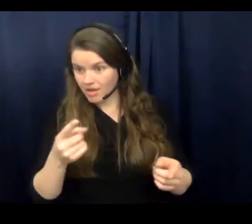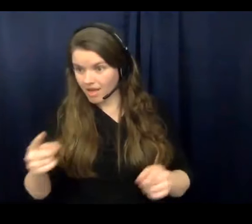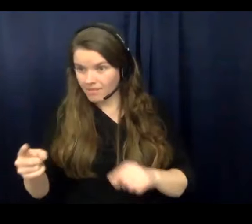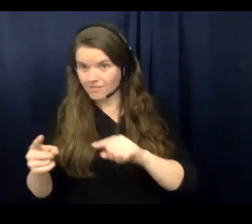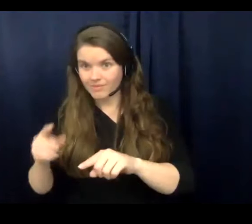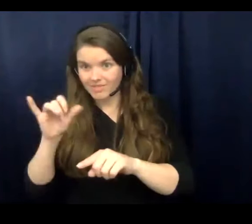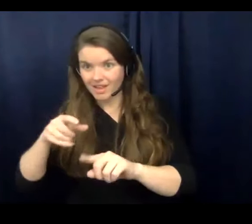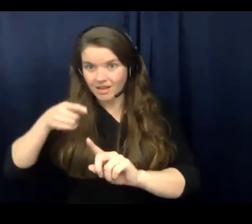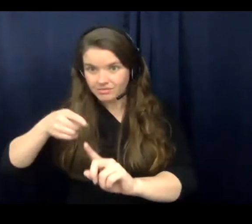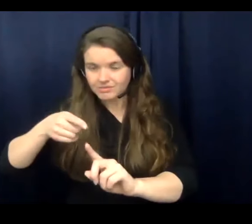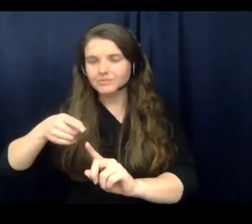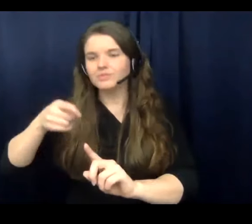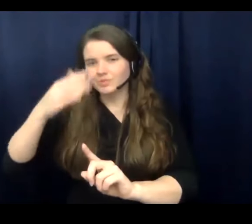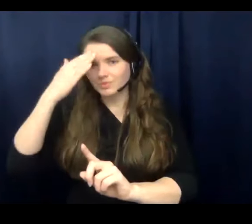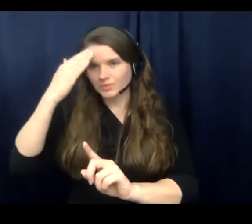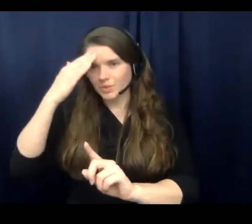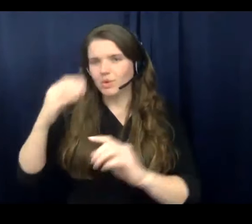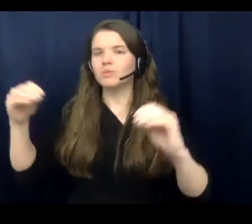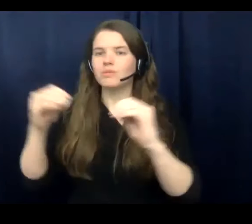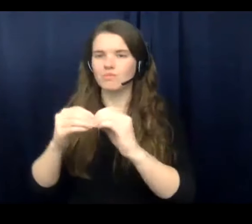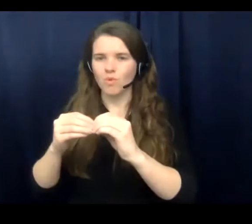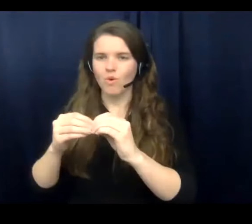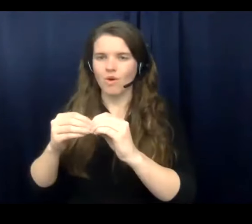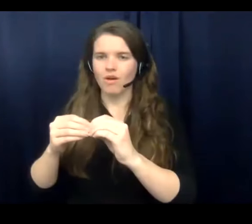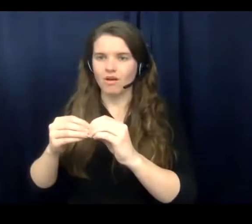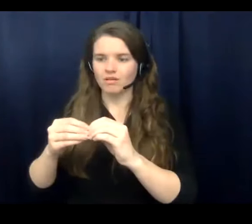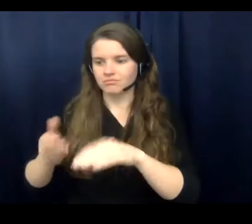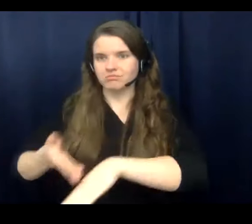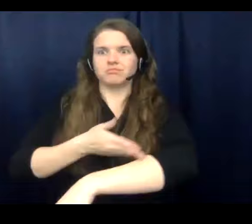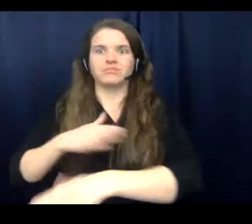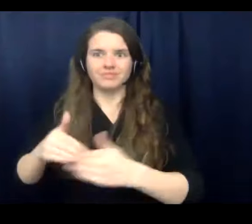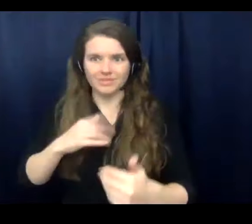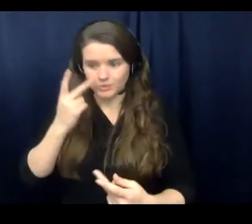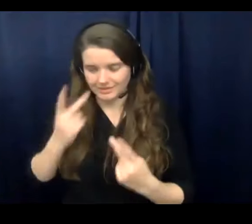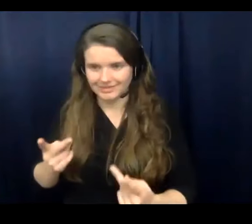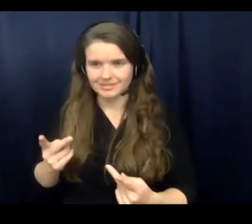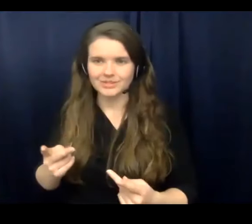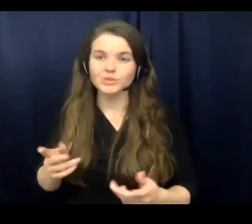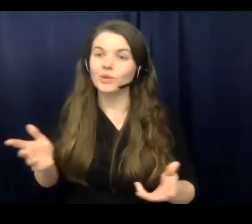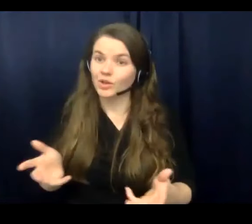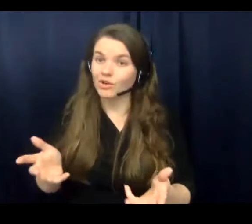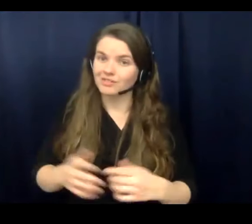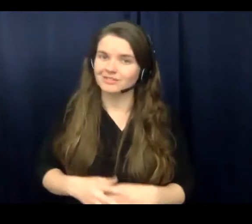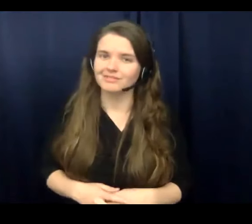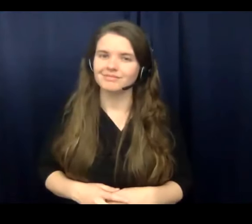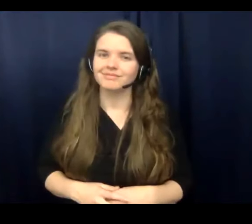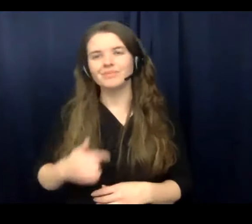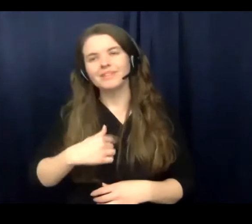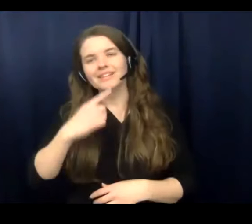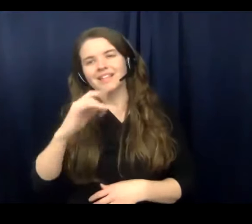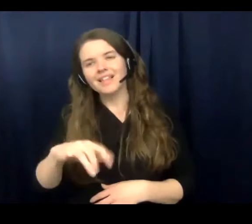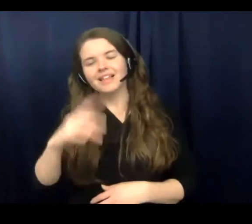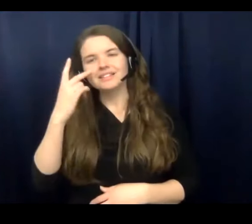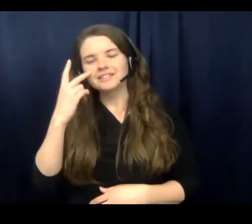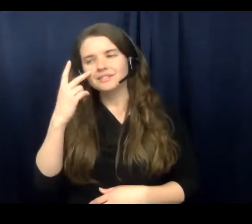time, you know that it's even more advanced than it actually is. So it's actually an encouraging sign. So I kind of say that to say that, you know,